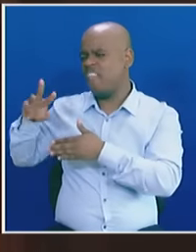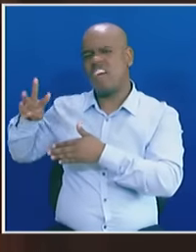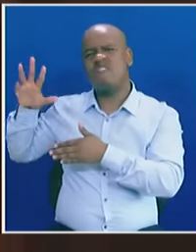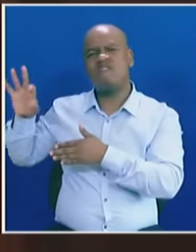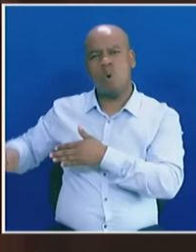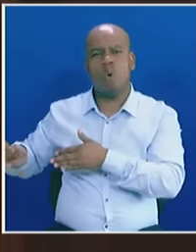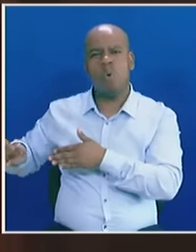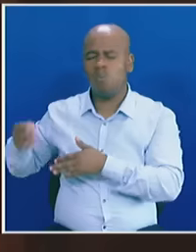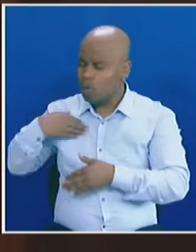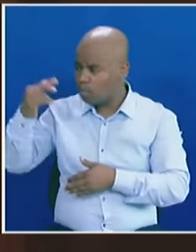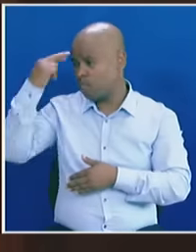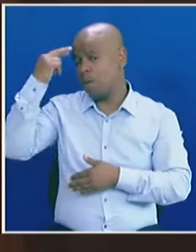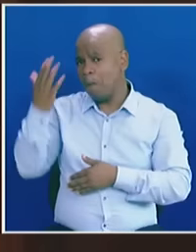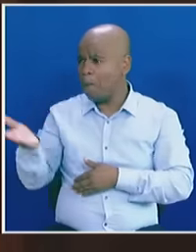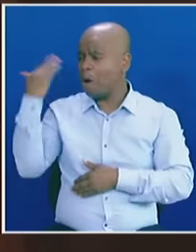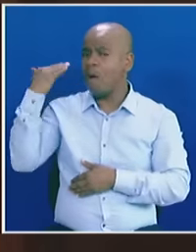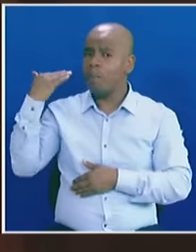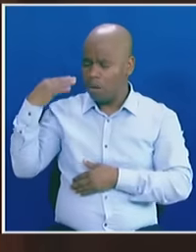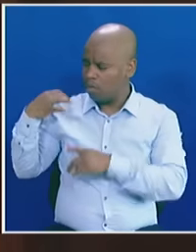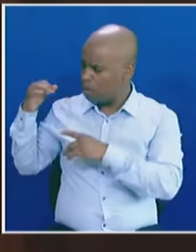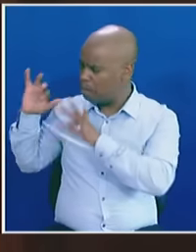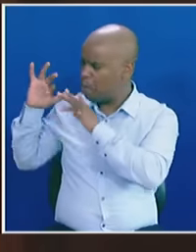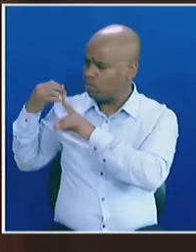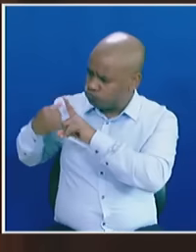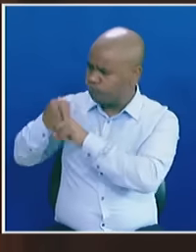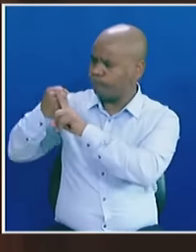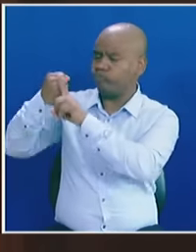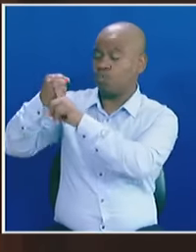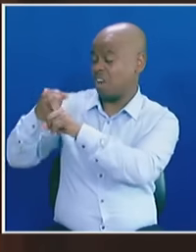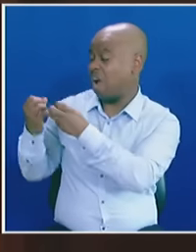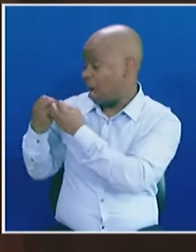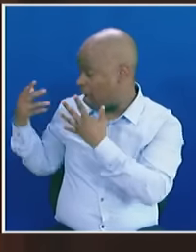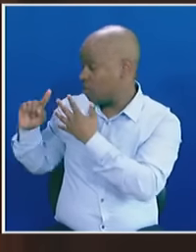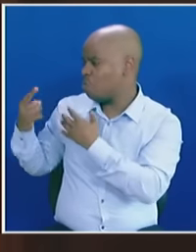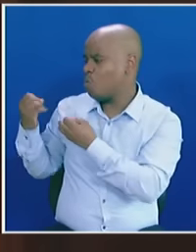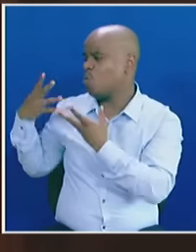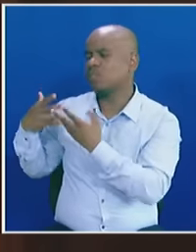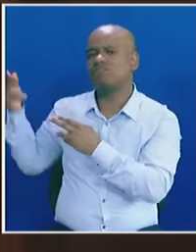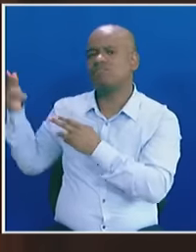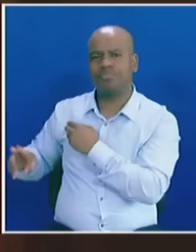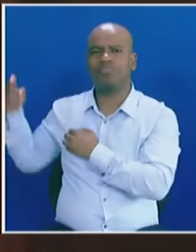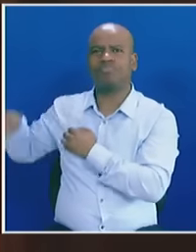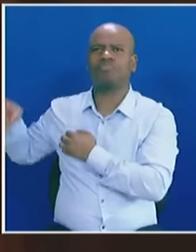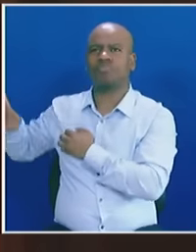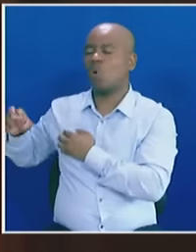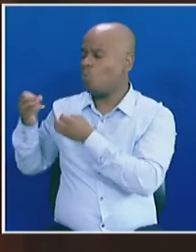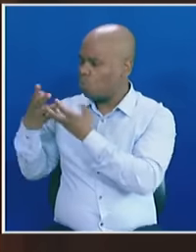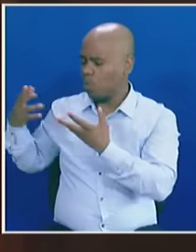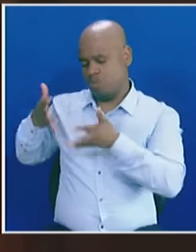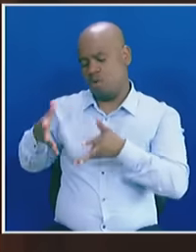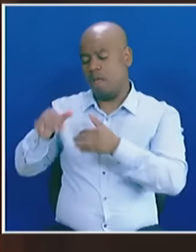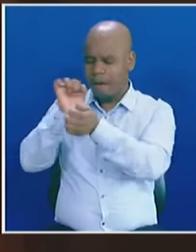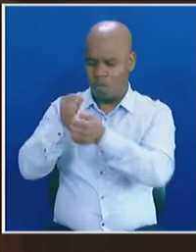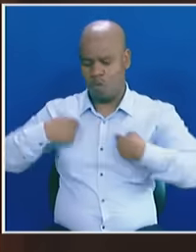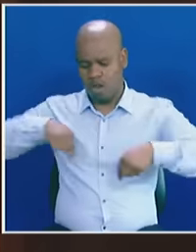our forebears, some of whom paid the ultimate price for the freedom and democracy that we enjoy